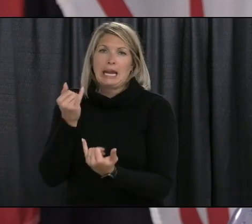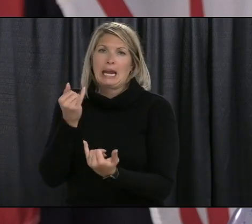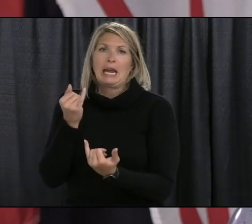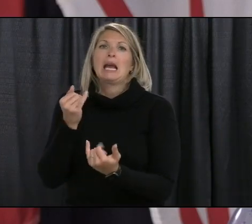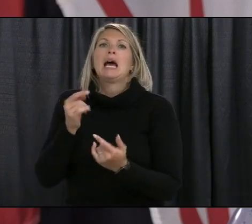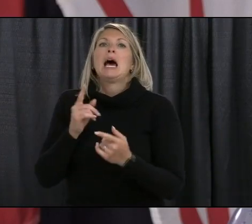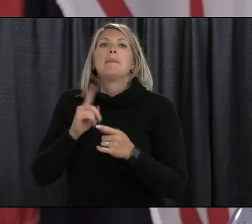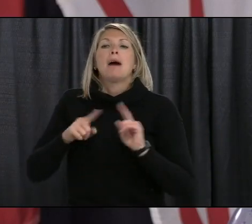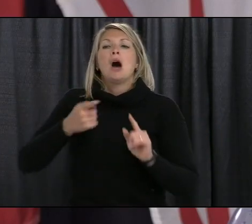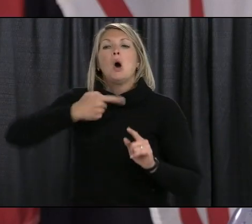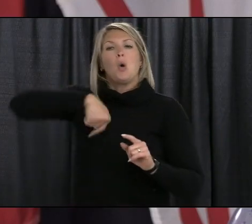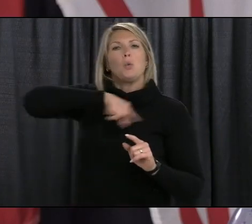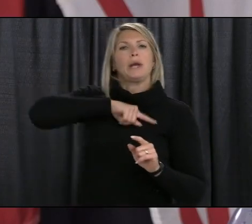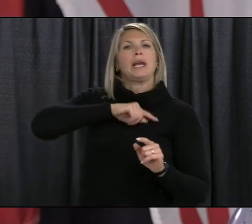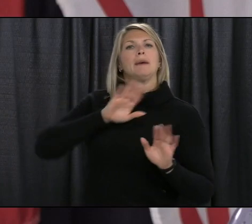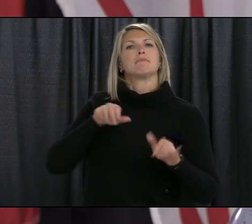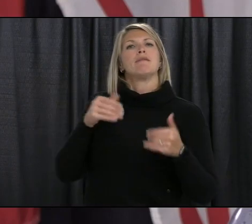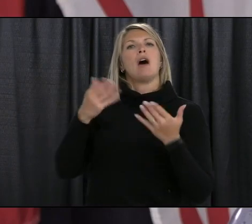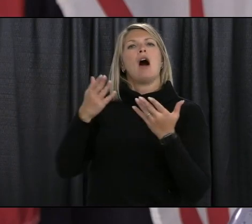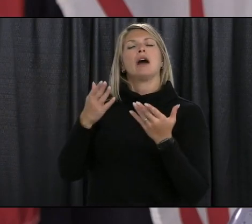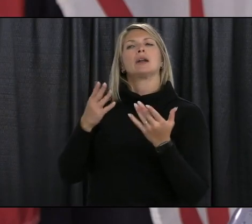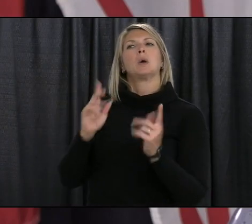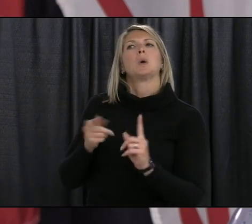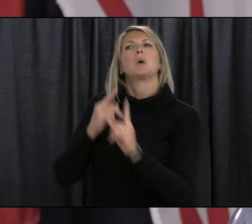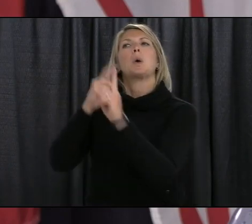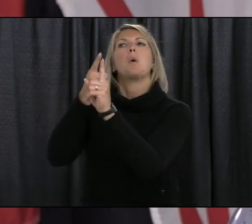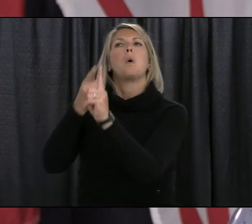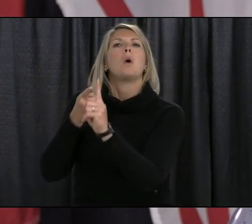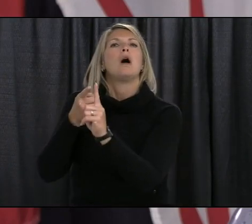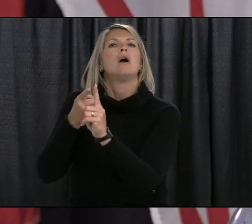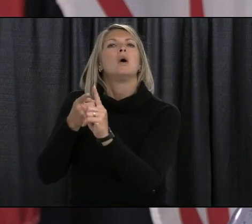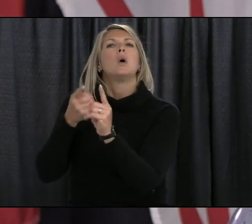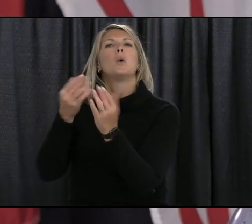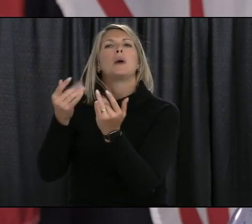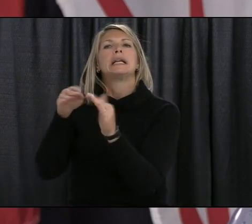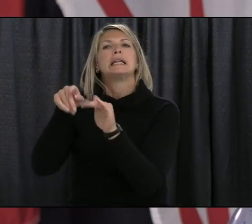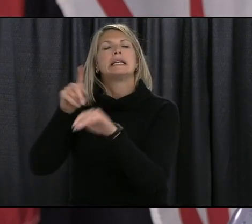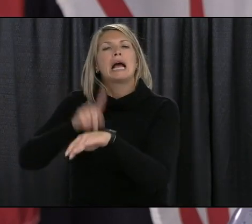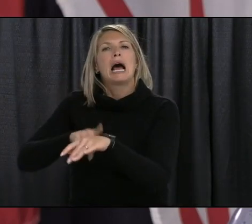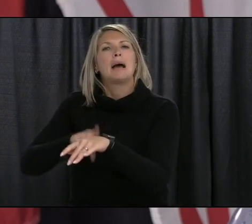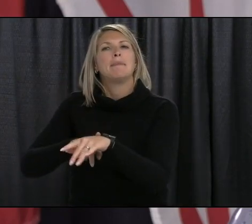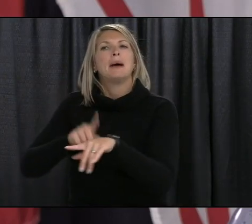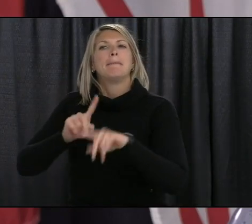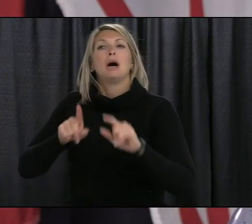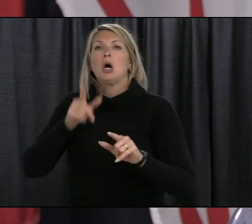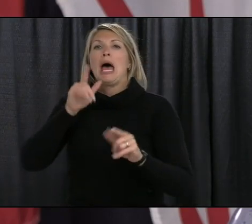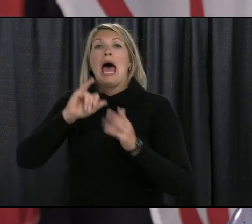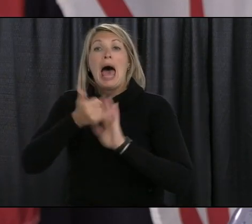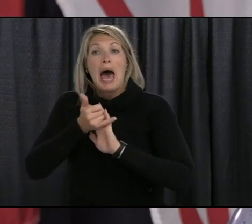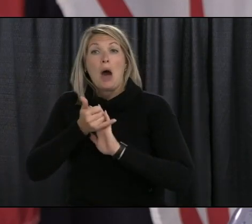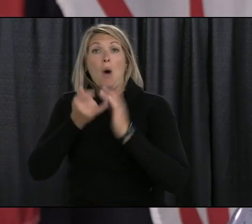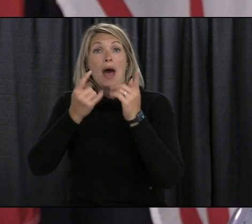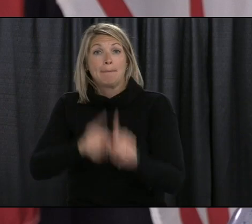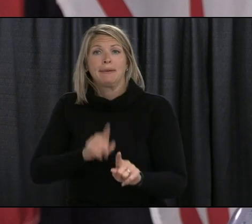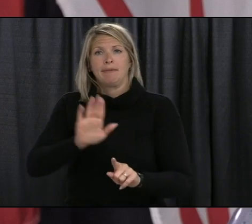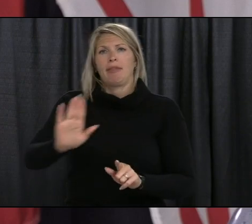targets by the department. How they get to those performance targets is down to Eastern Health and the telecom provider.